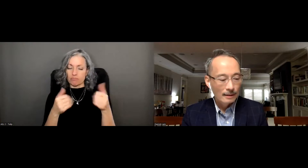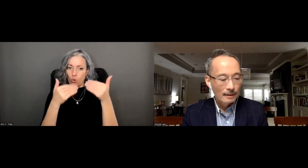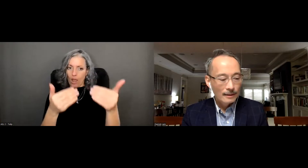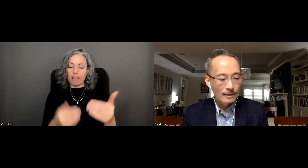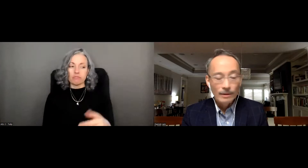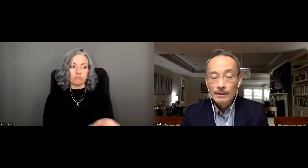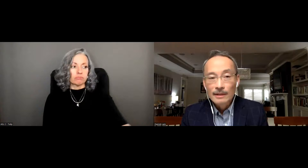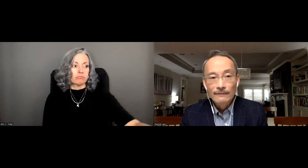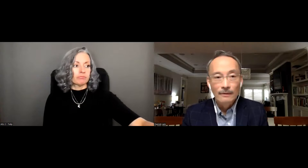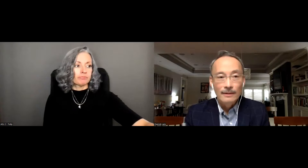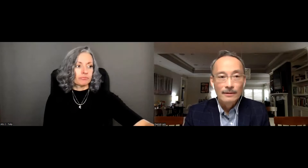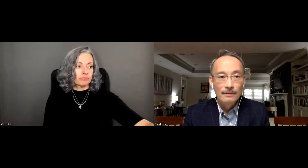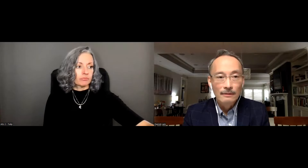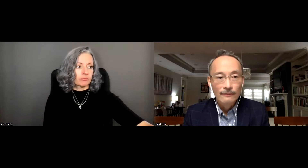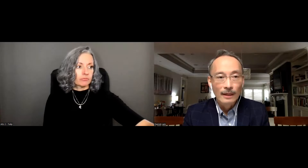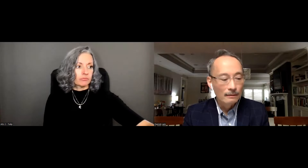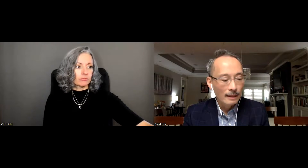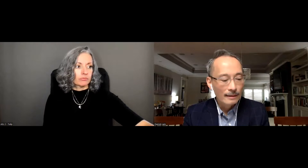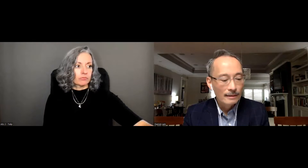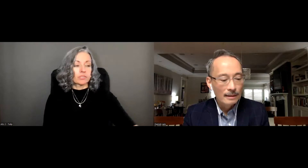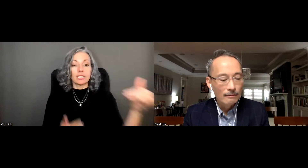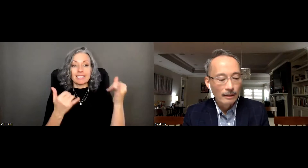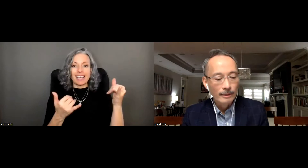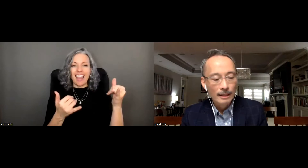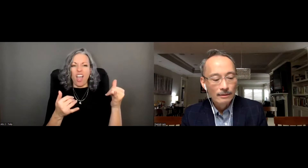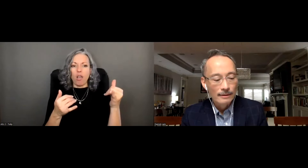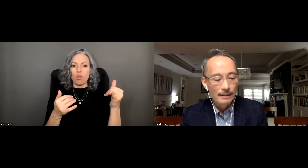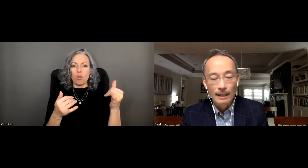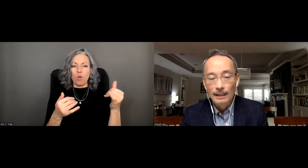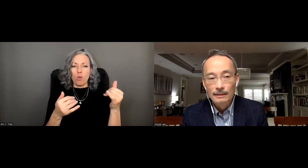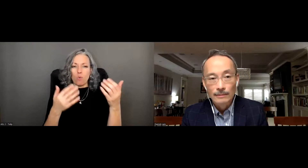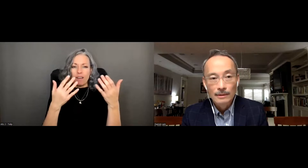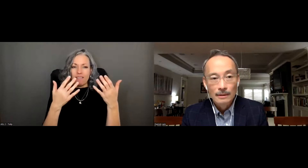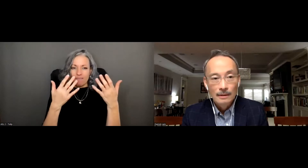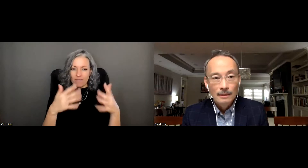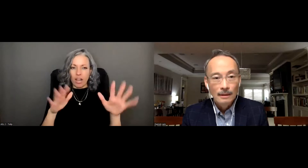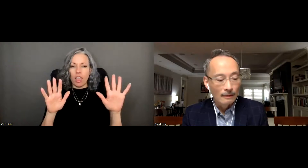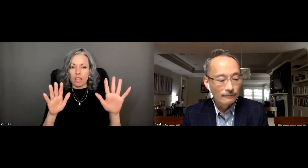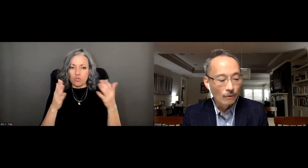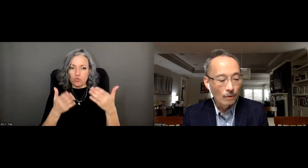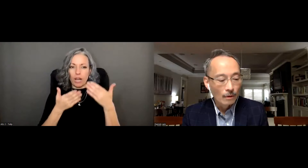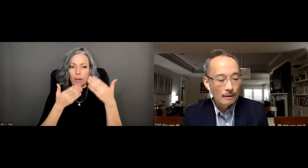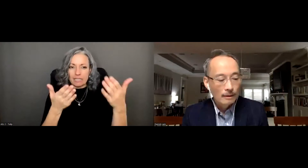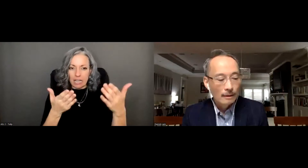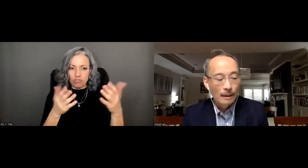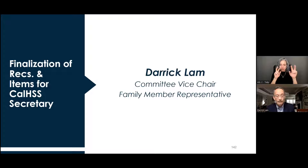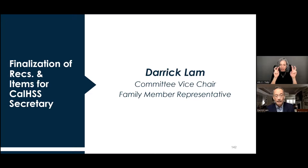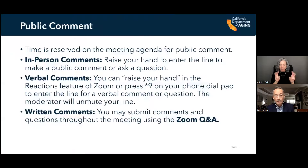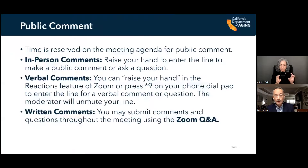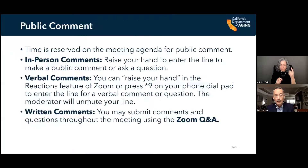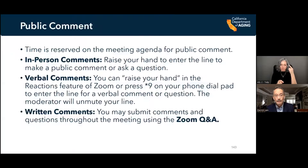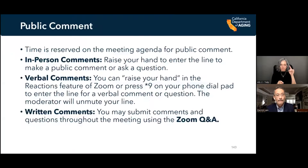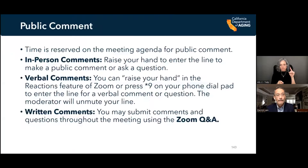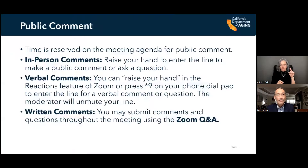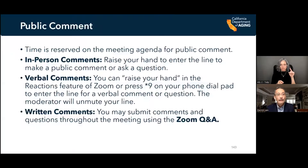this. So this is a time for us to finalize the recommendations and items for